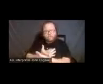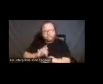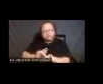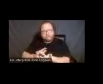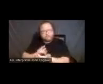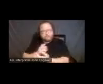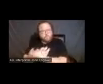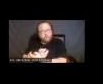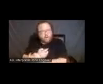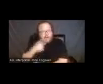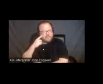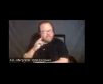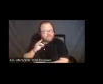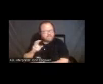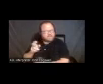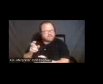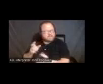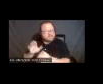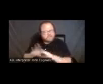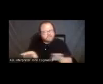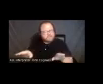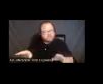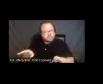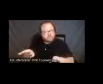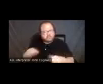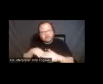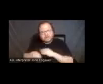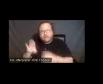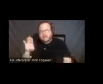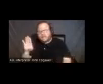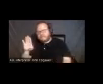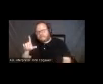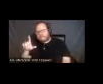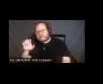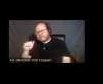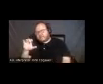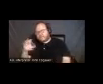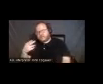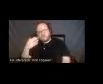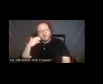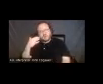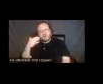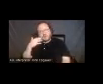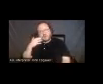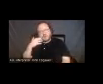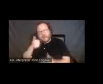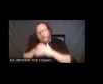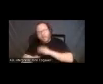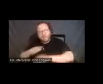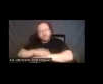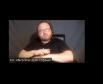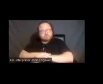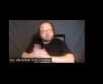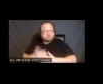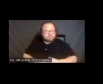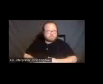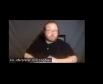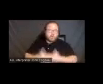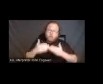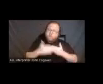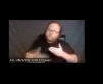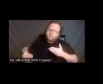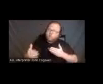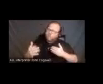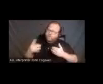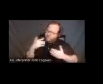think of children getting into the bleach right under the counter. So moving forward, is that